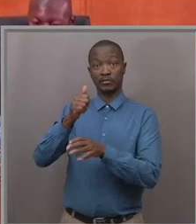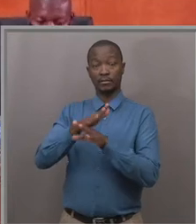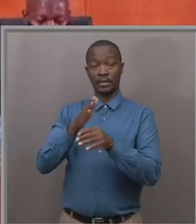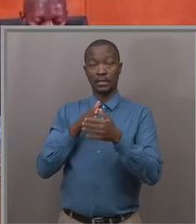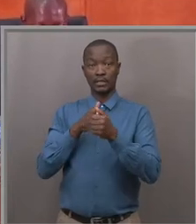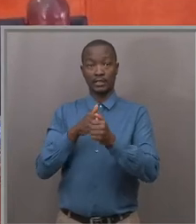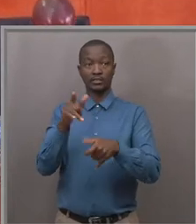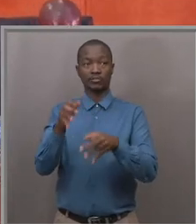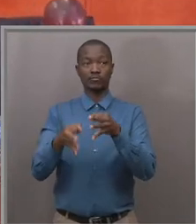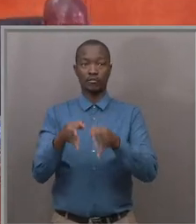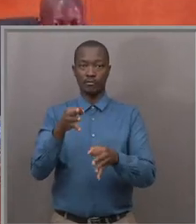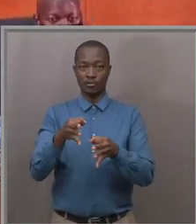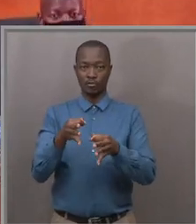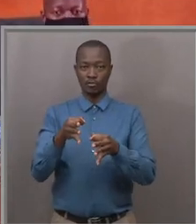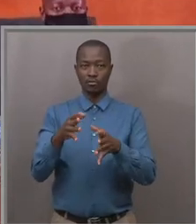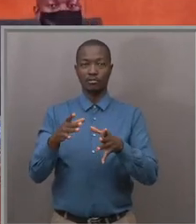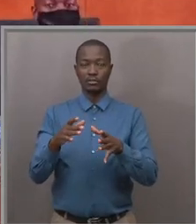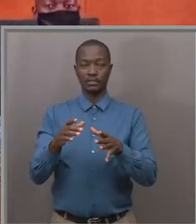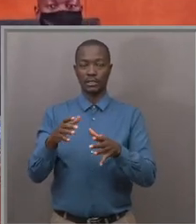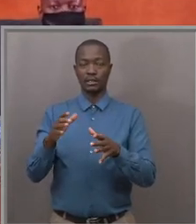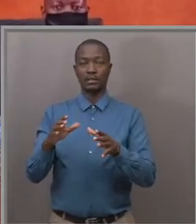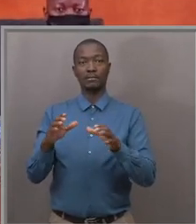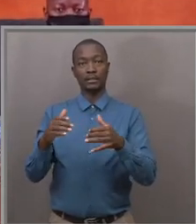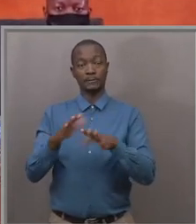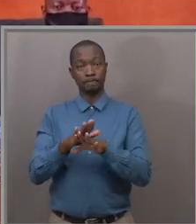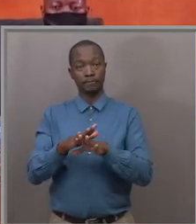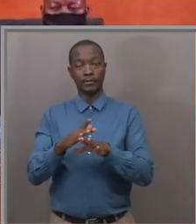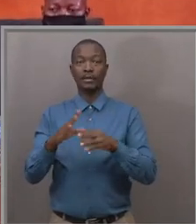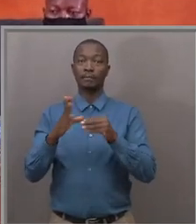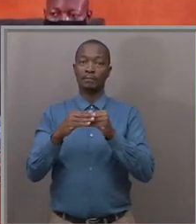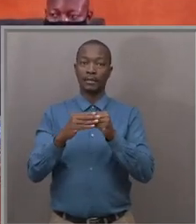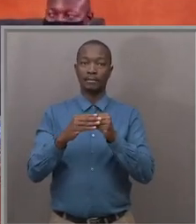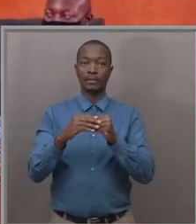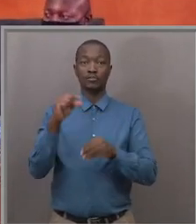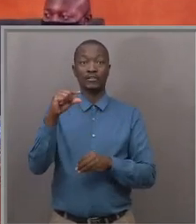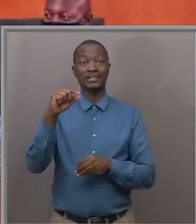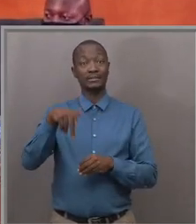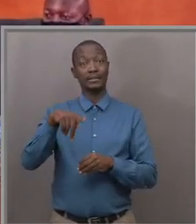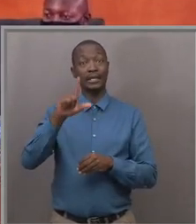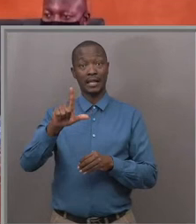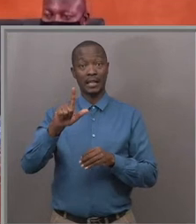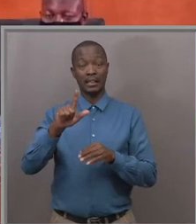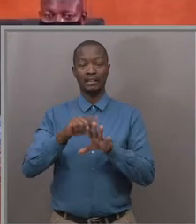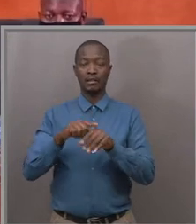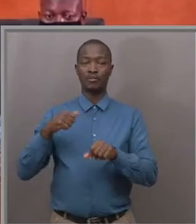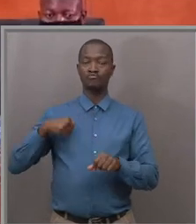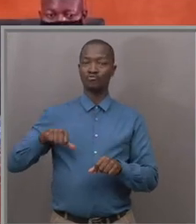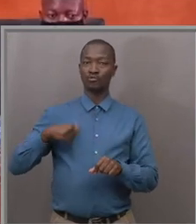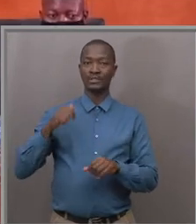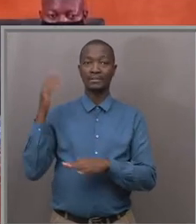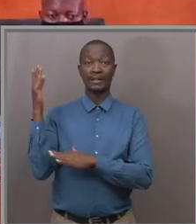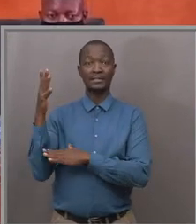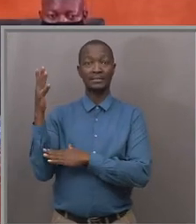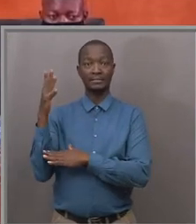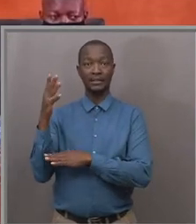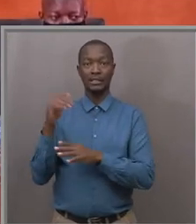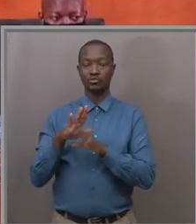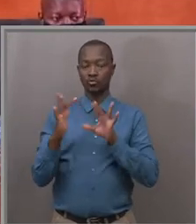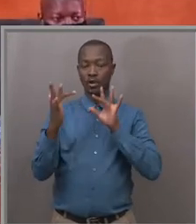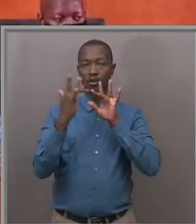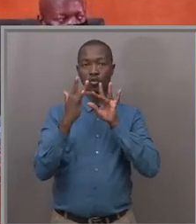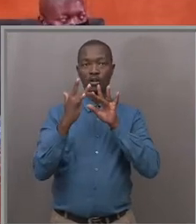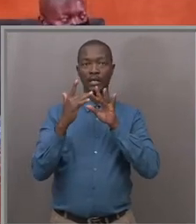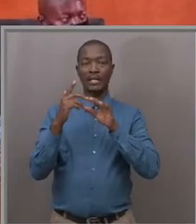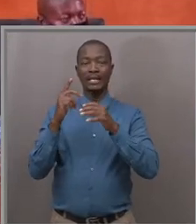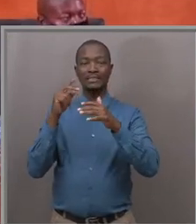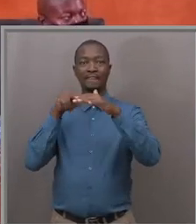political parties, members of the Provincial Legislatures, Municipal Speakers who are connecting virtually,